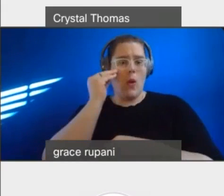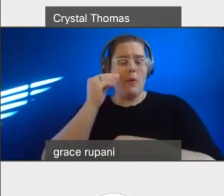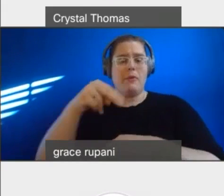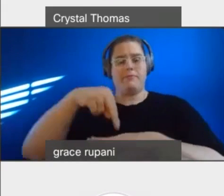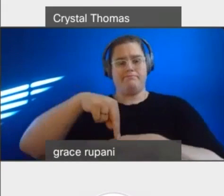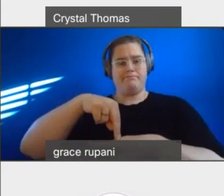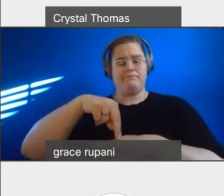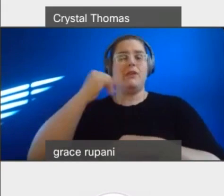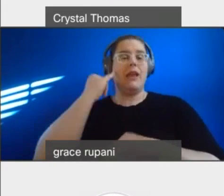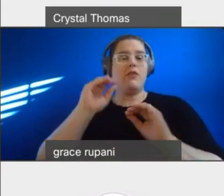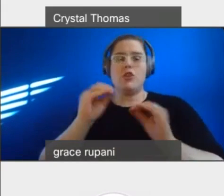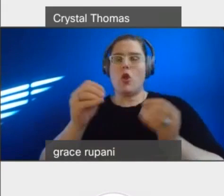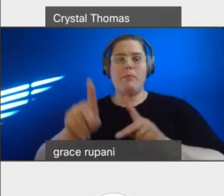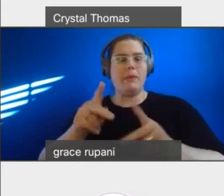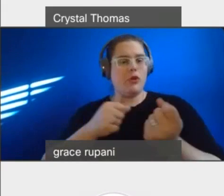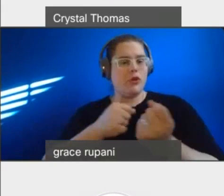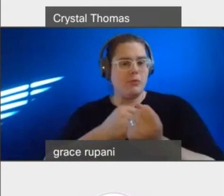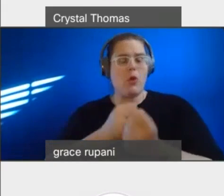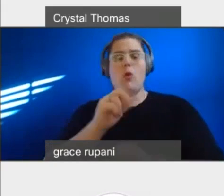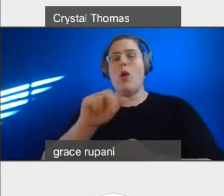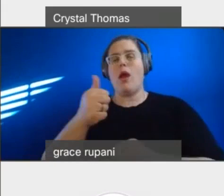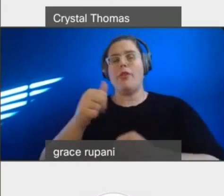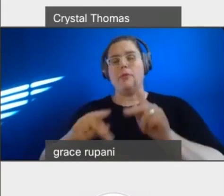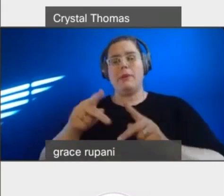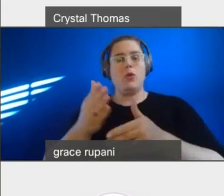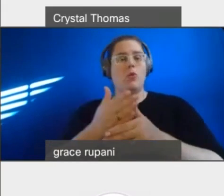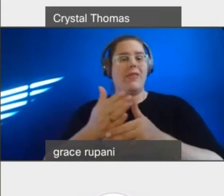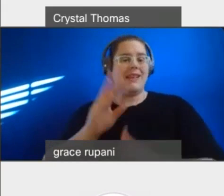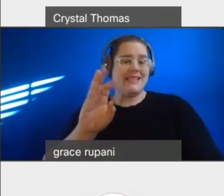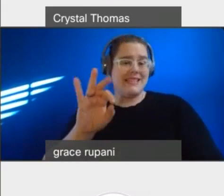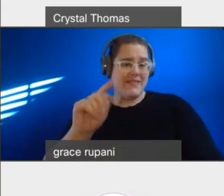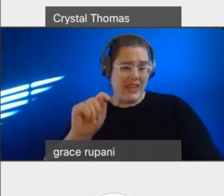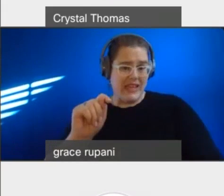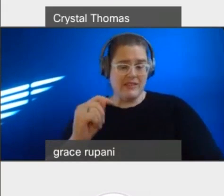no person-supported or other individuals within 6 feet of that entryway. I think that's